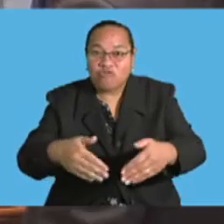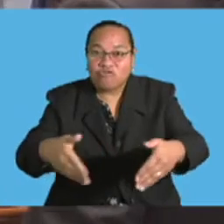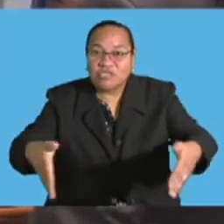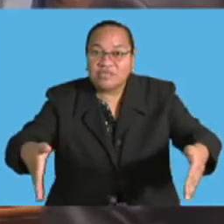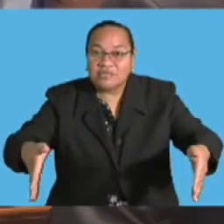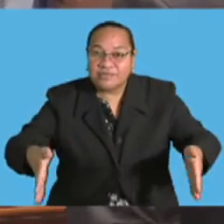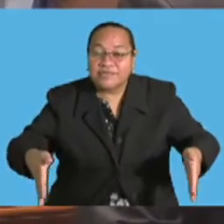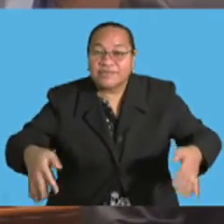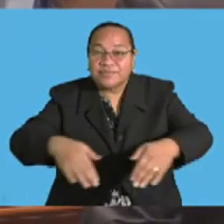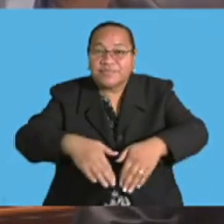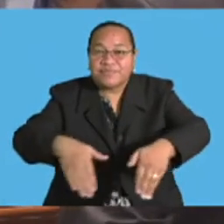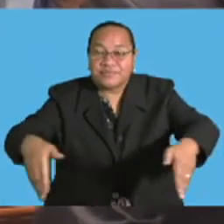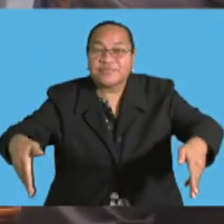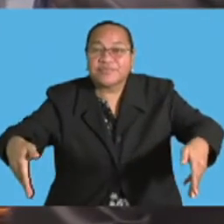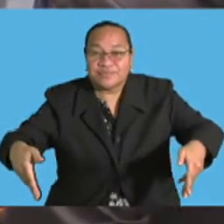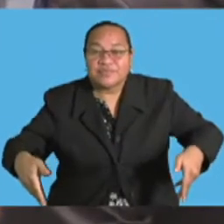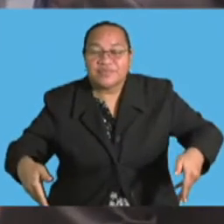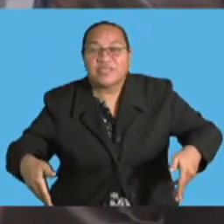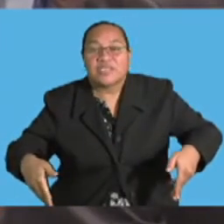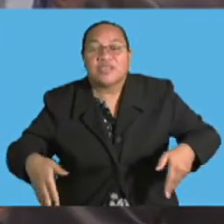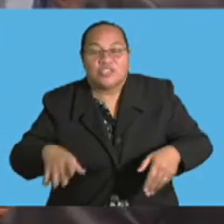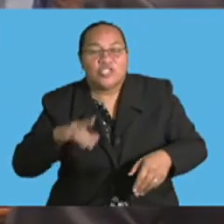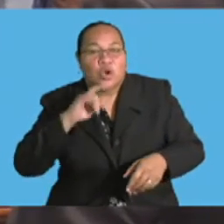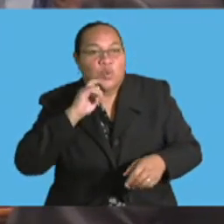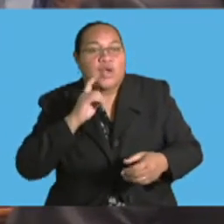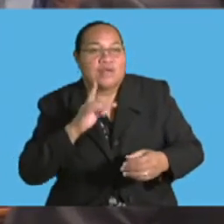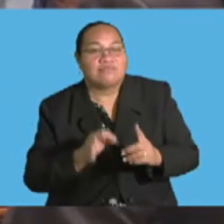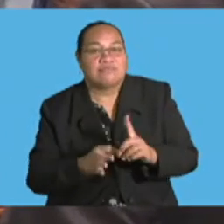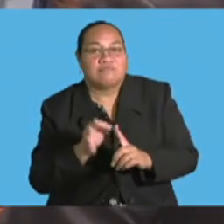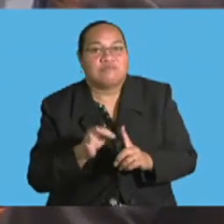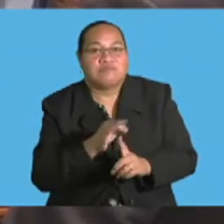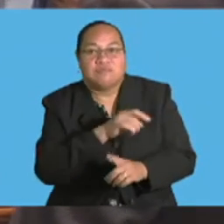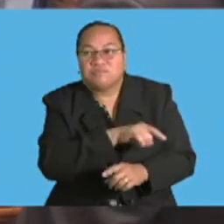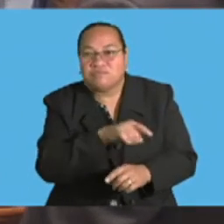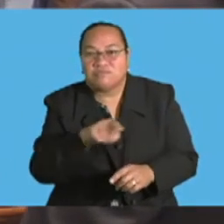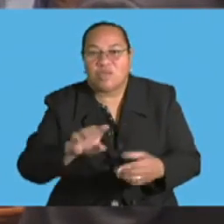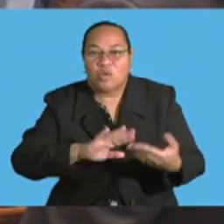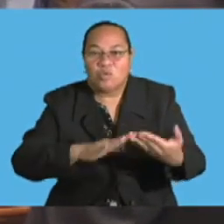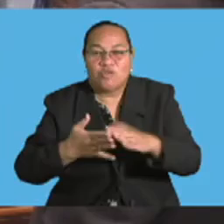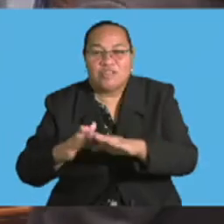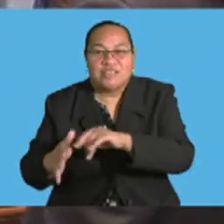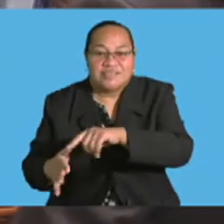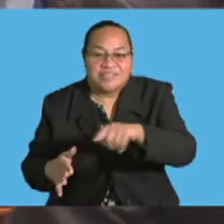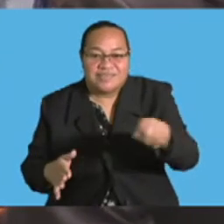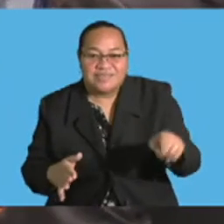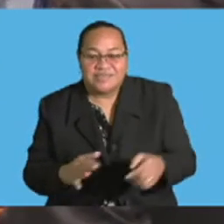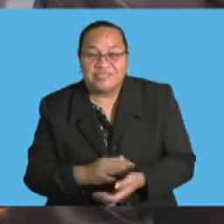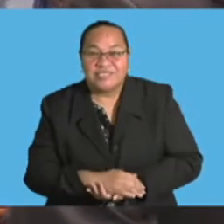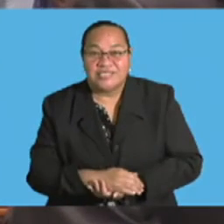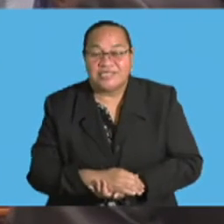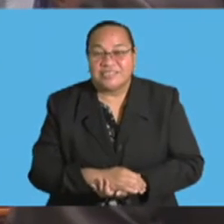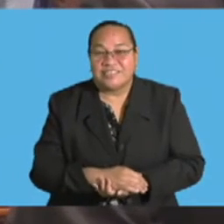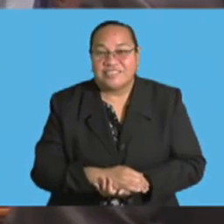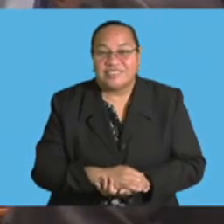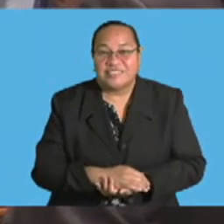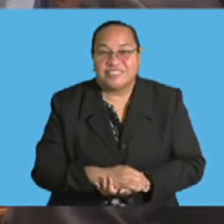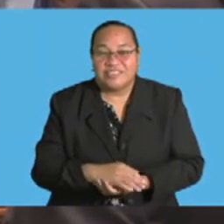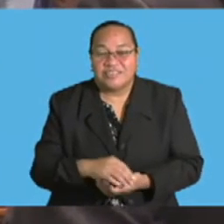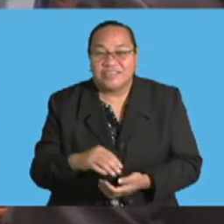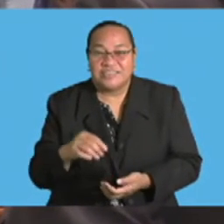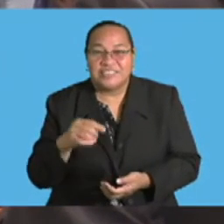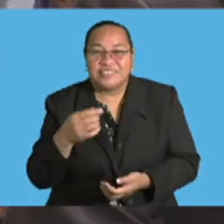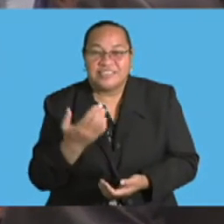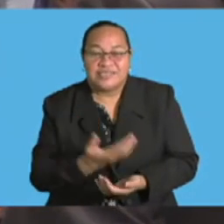will create a lot of differences as well when we are moving towards that city status for